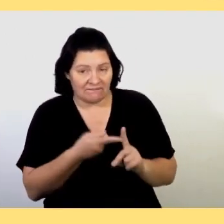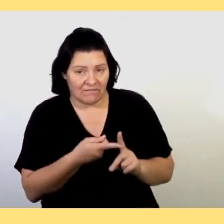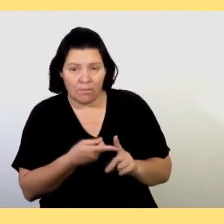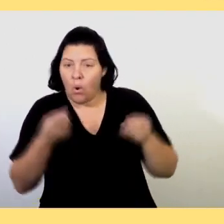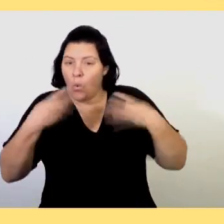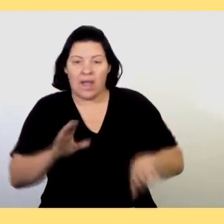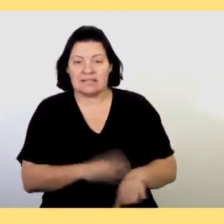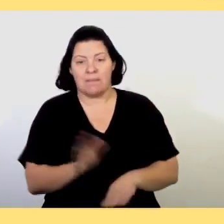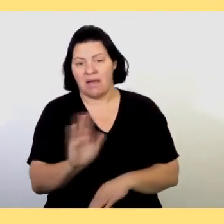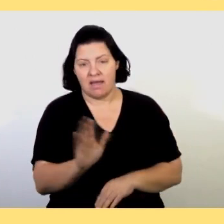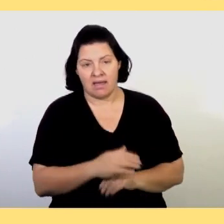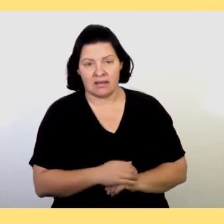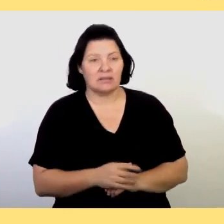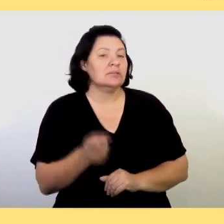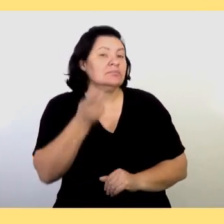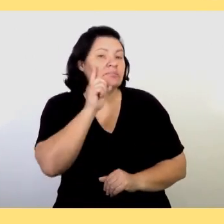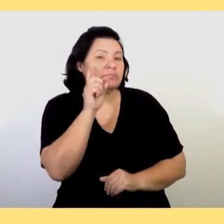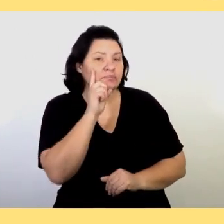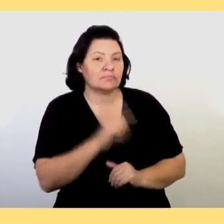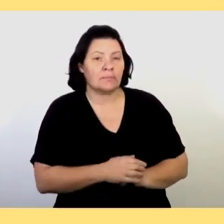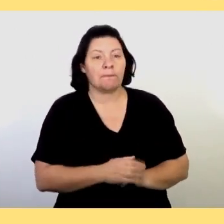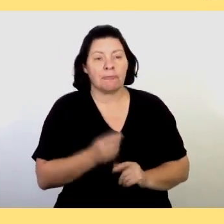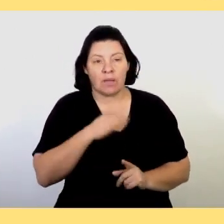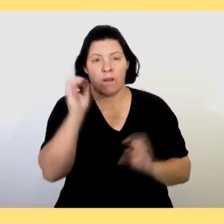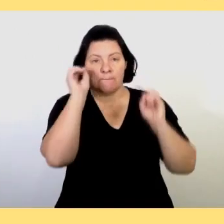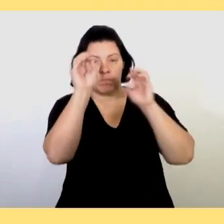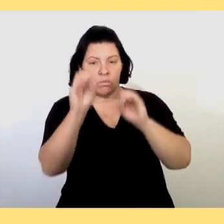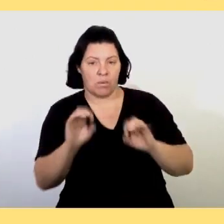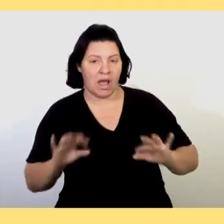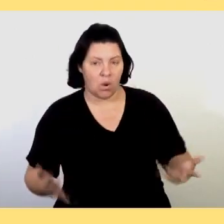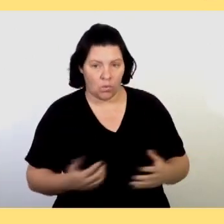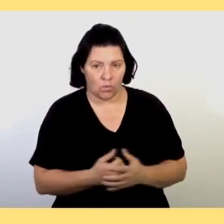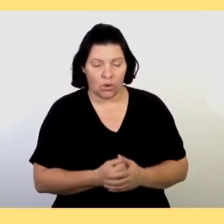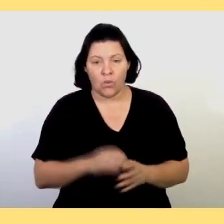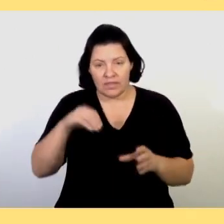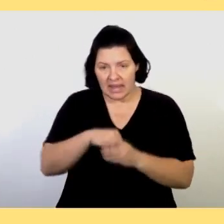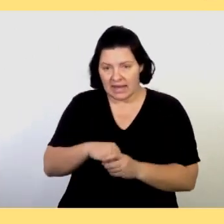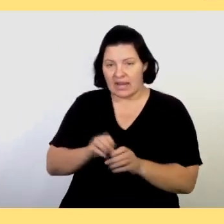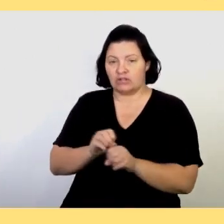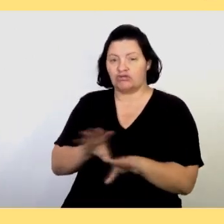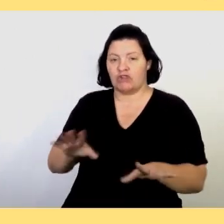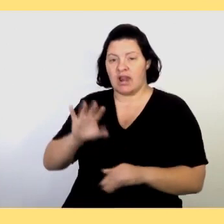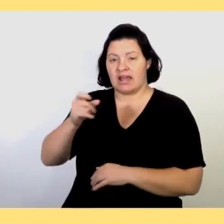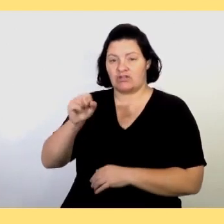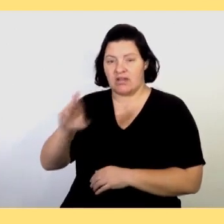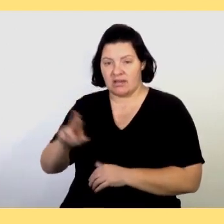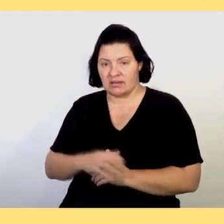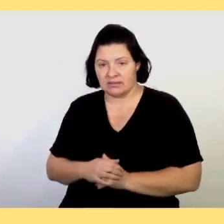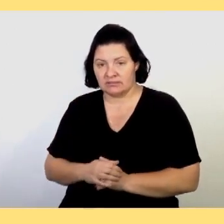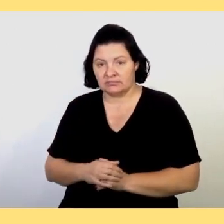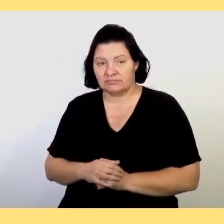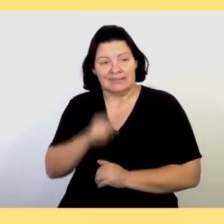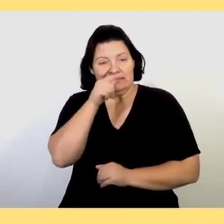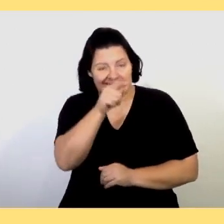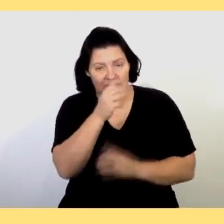you mustn't waste time. Let's quickly see how we would post this now into the general ledger. Okay,